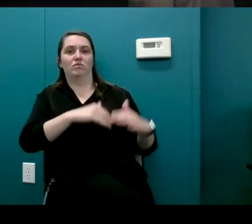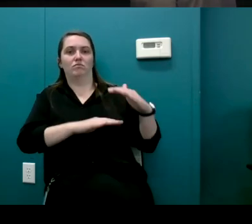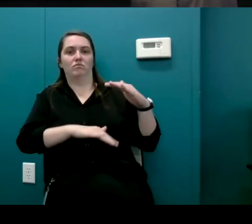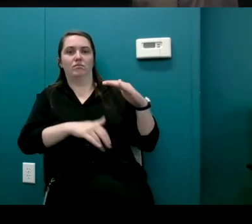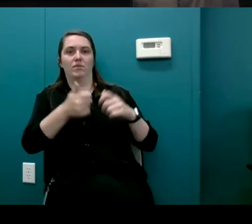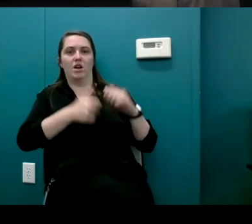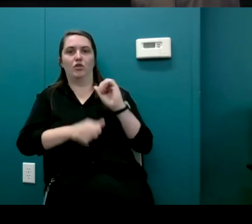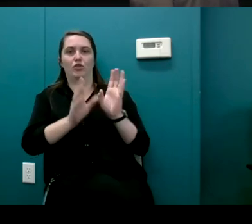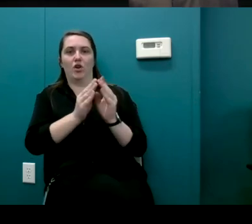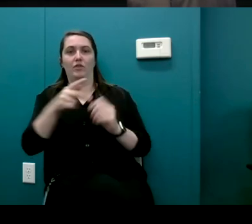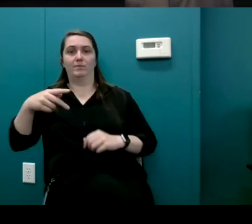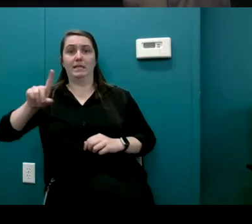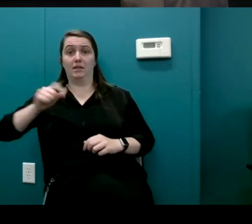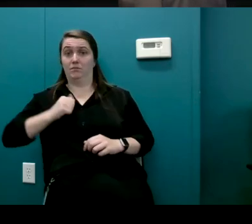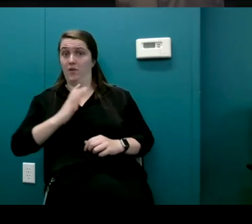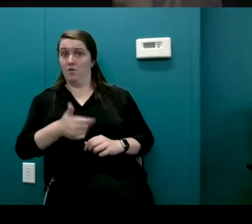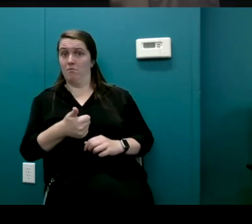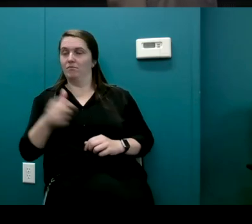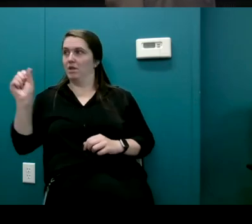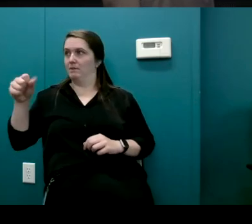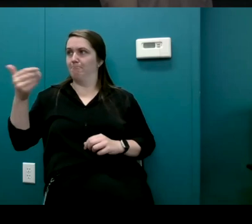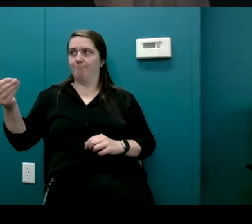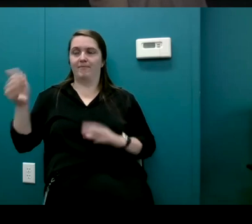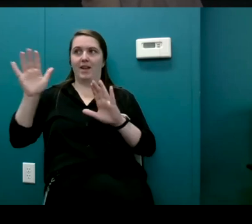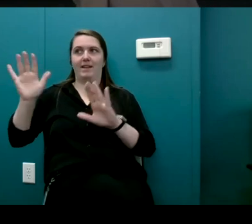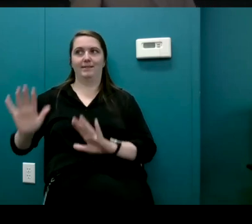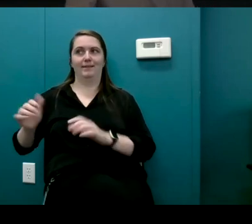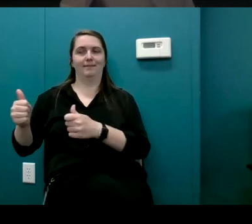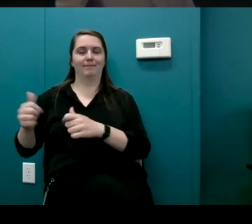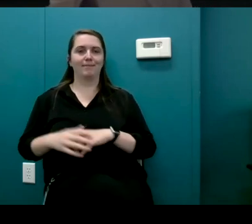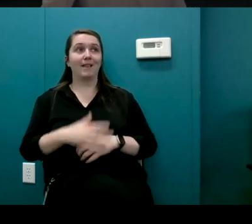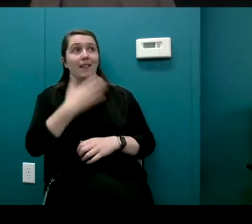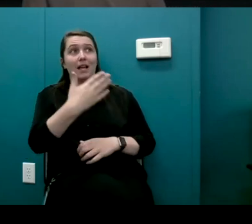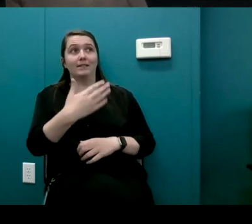conference PD? Yes. Yeah. Fantastic. Thanks.